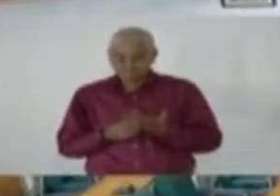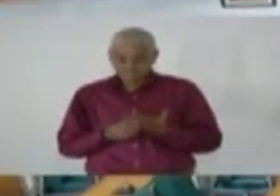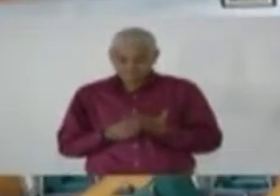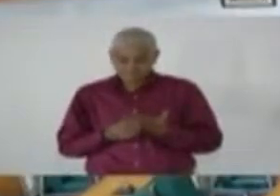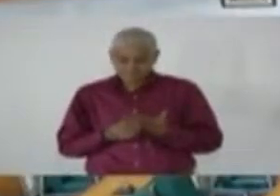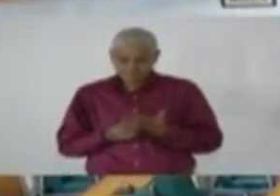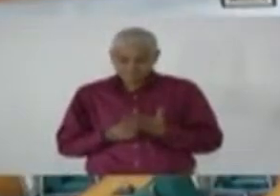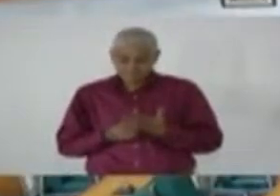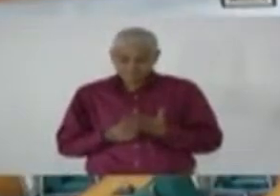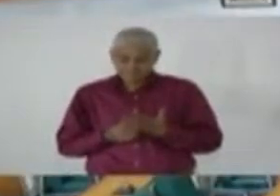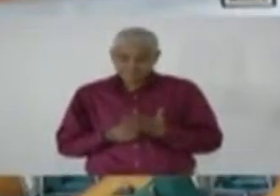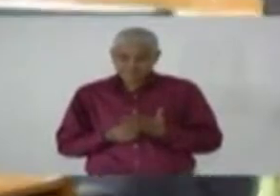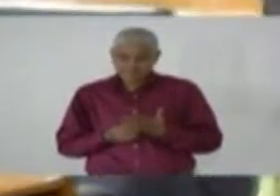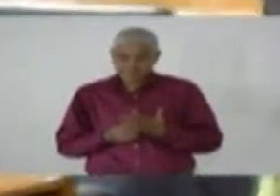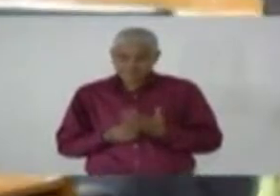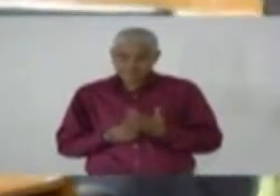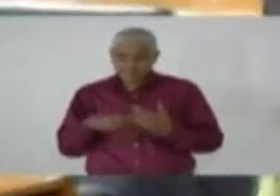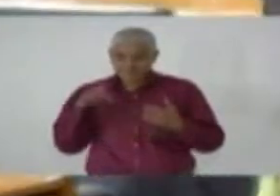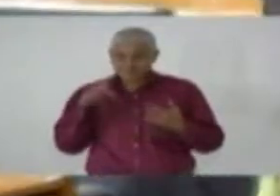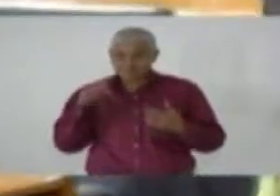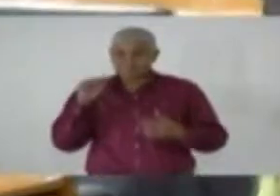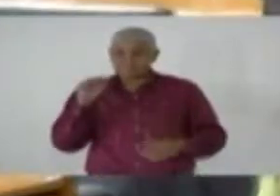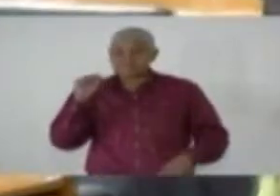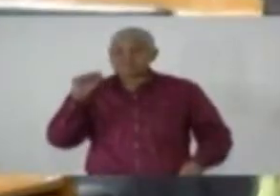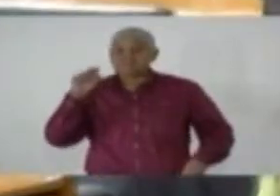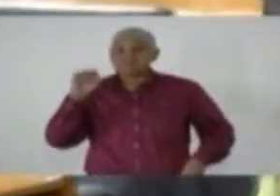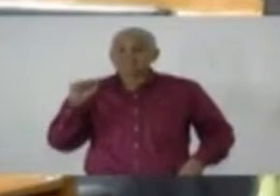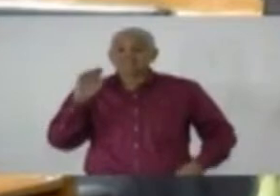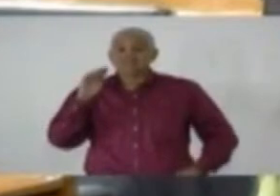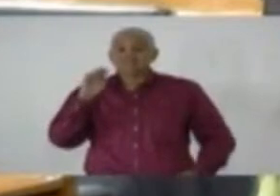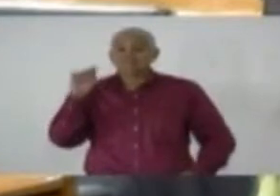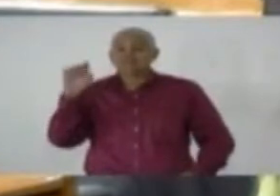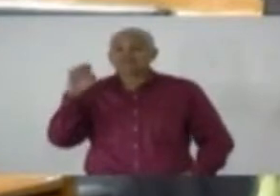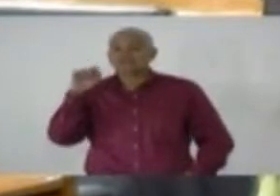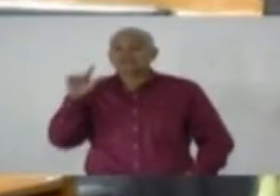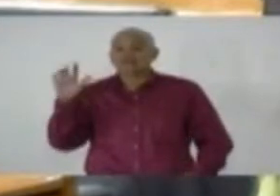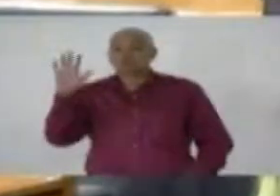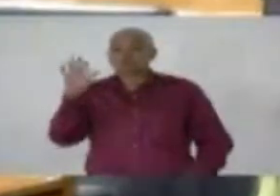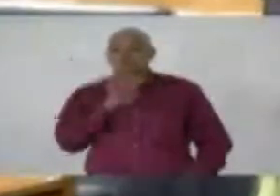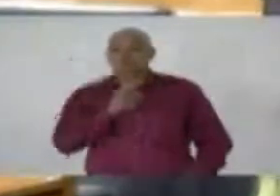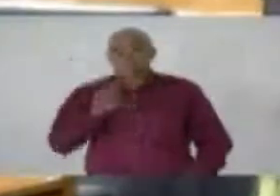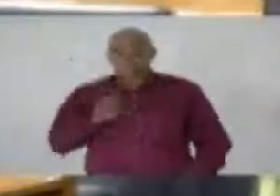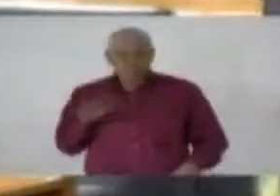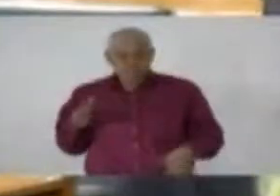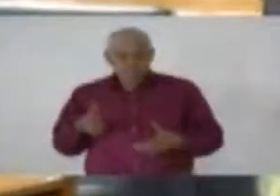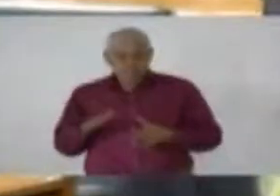And it's PS Sansia Bennett Templar. She and her staff, and